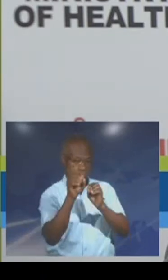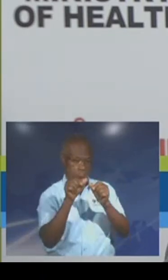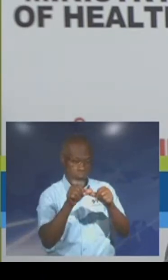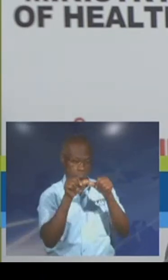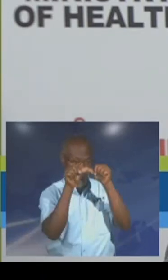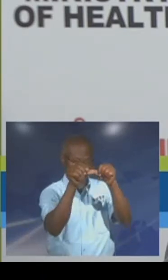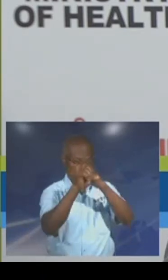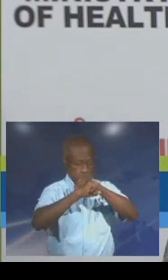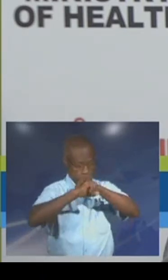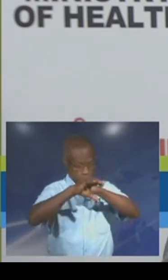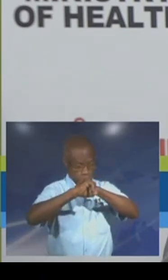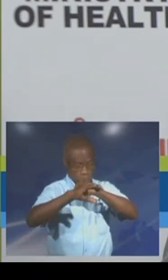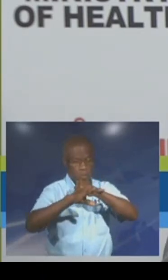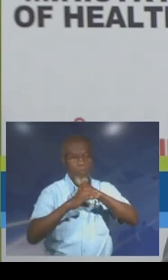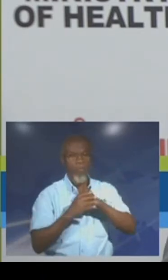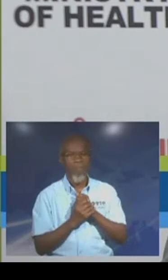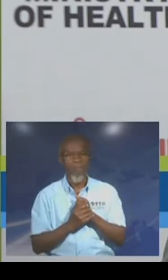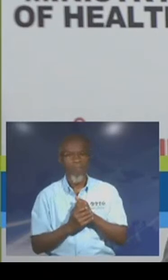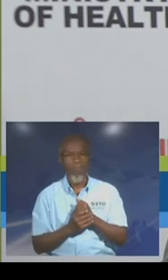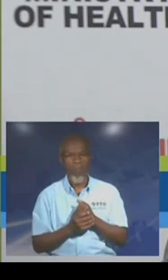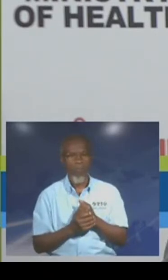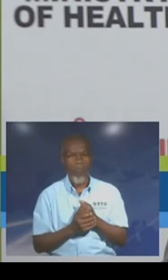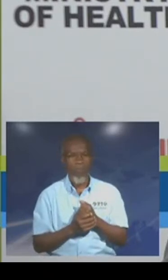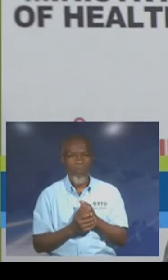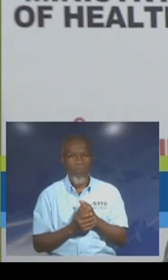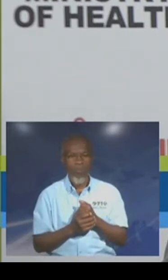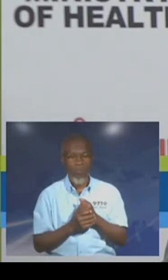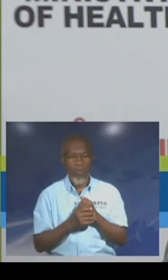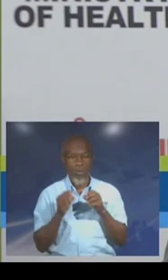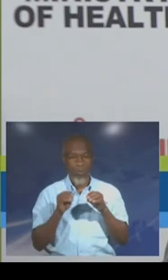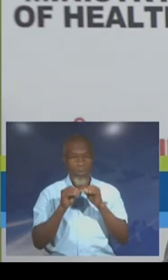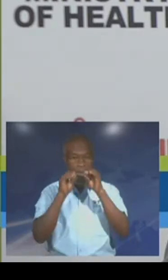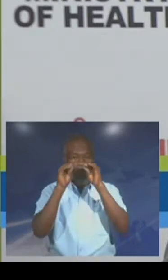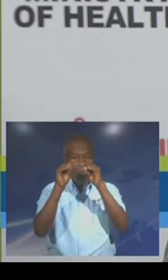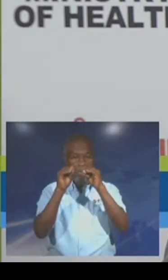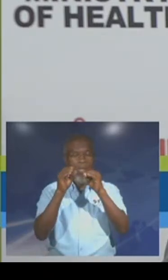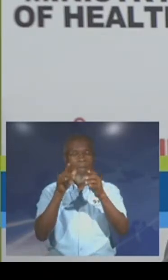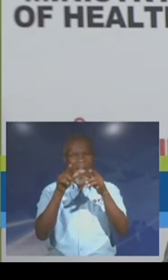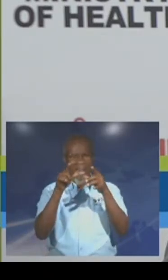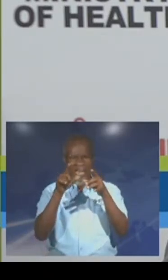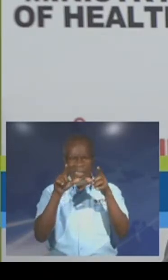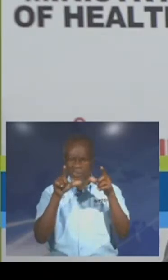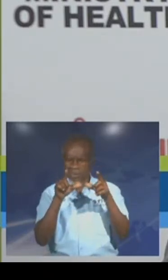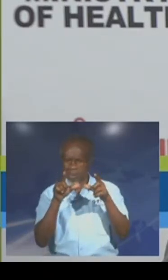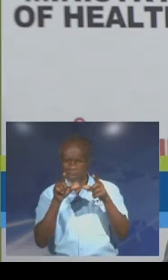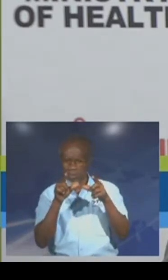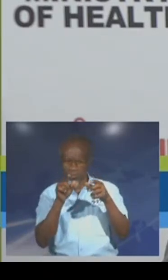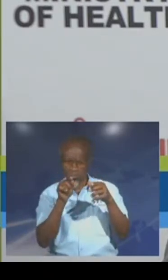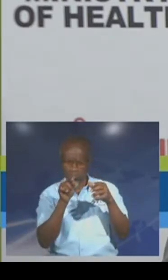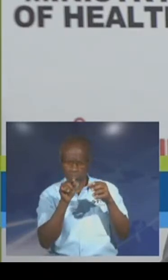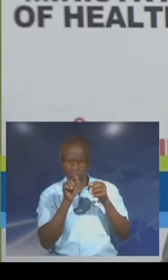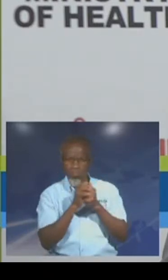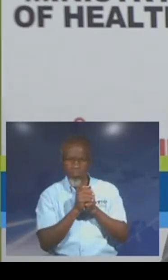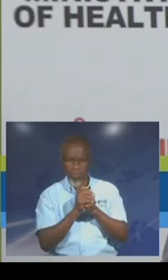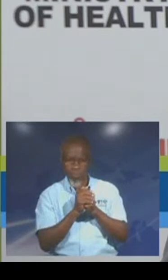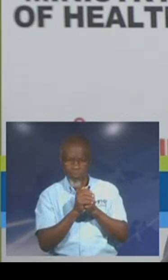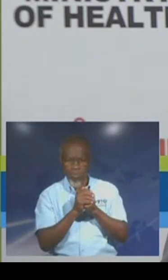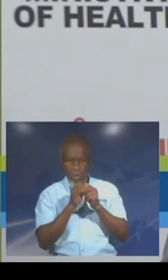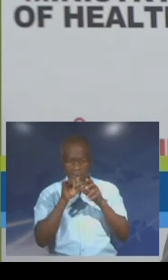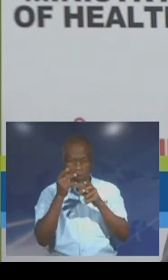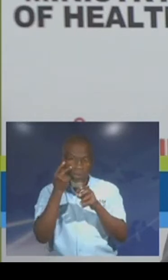steps they can take. We also put up a hyperlink for people to go on to check the countries which